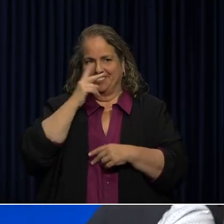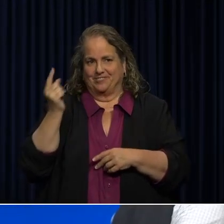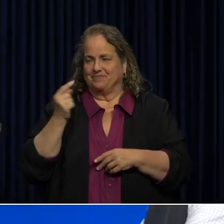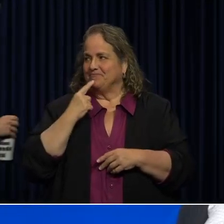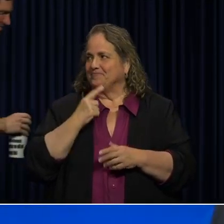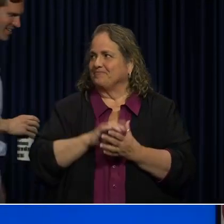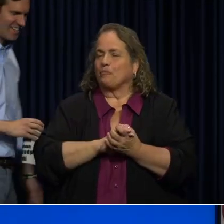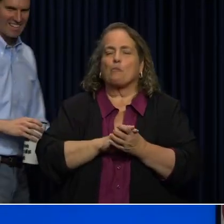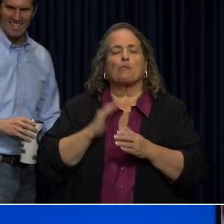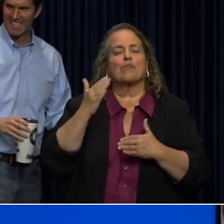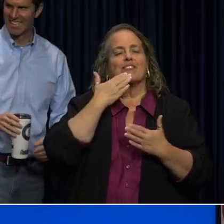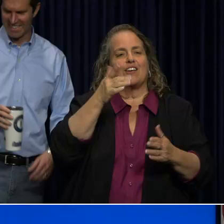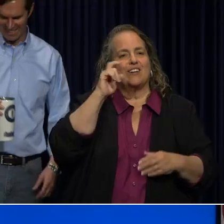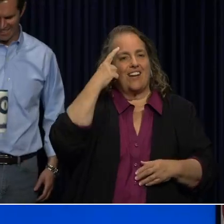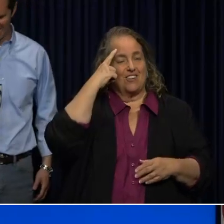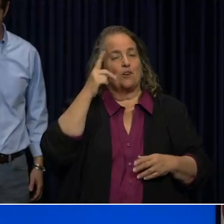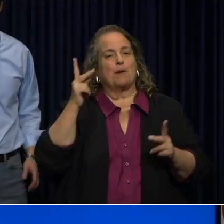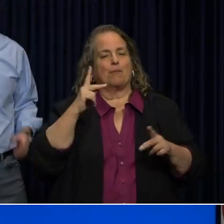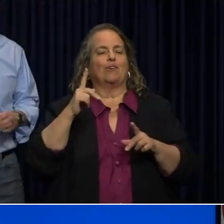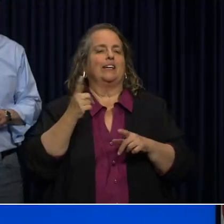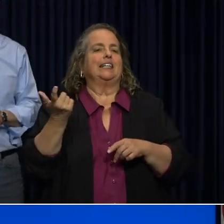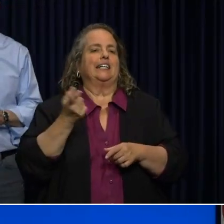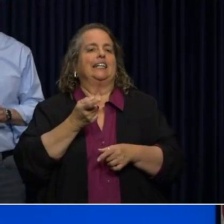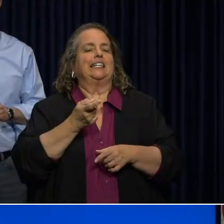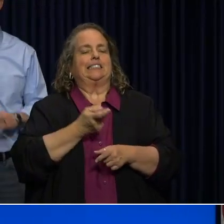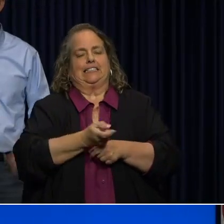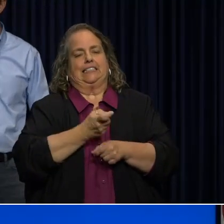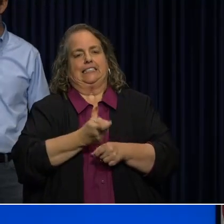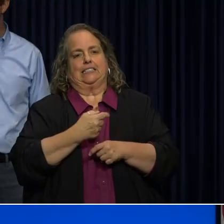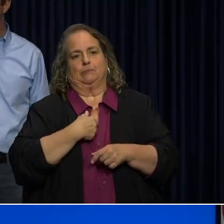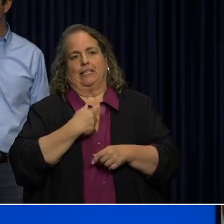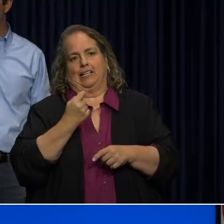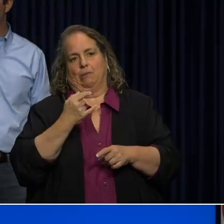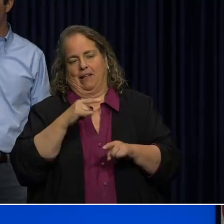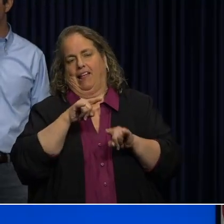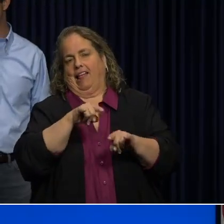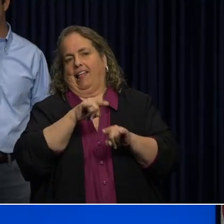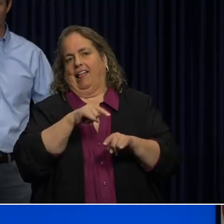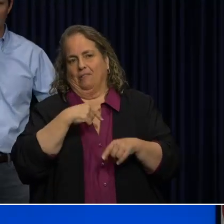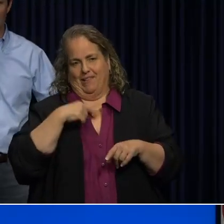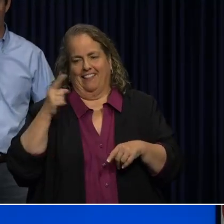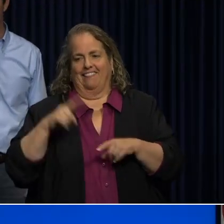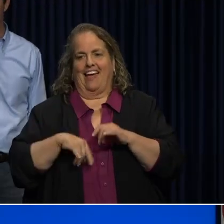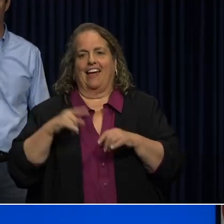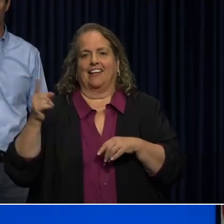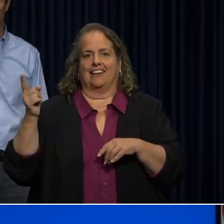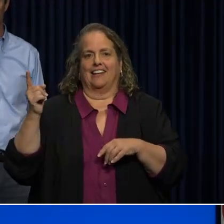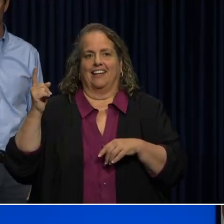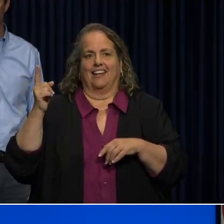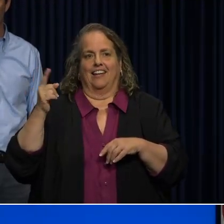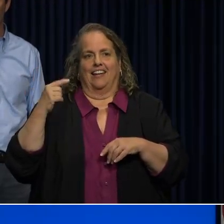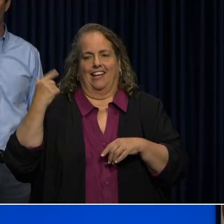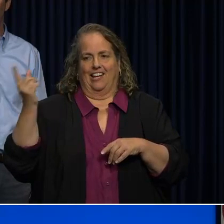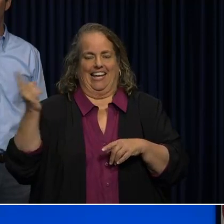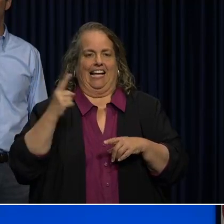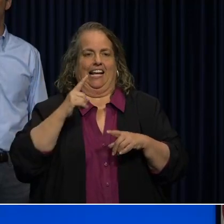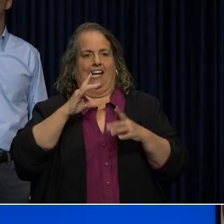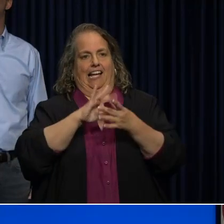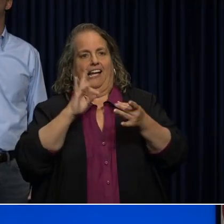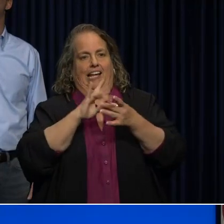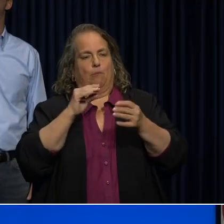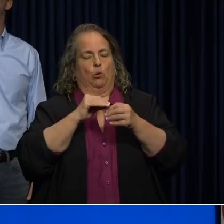Well, thank you, Governor. People already tease me that I say it in an incomprehensible way, and then you break it down into ways that make sense. So